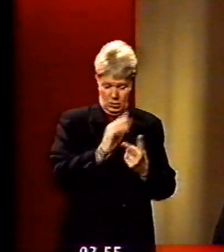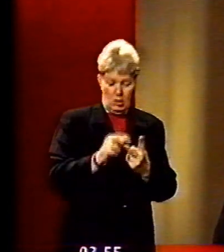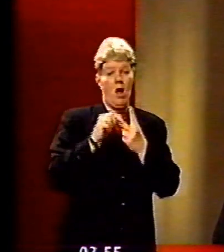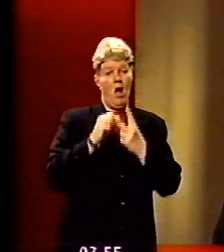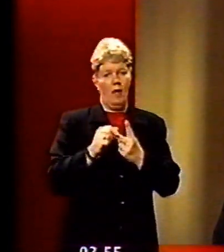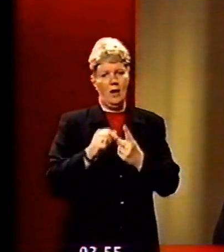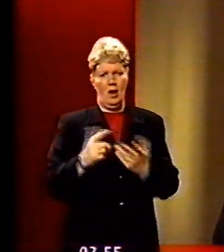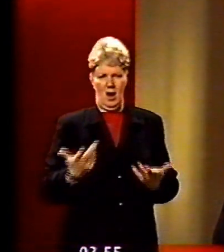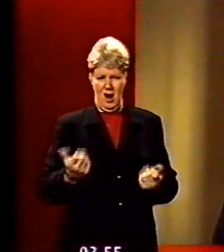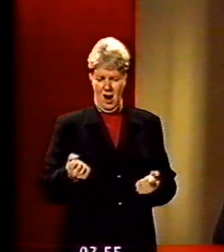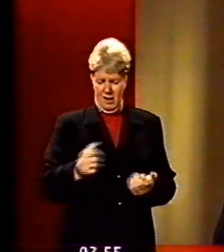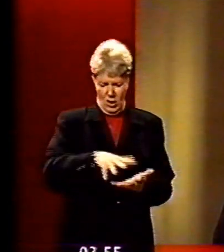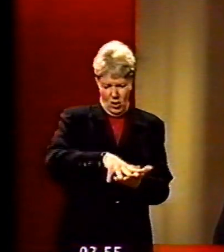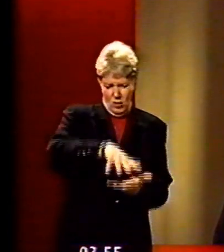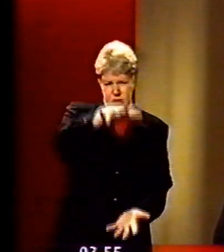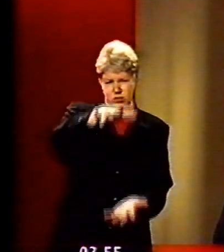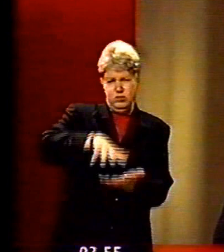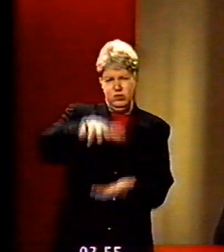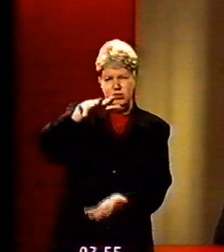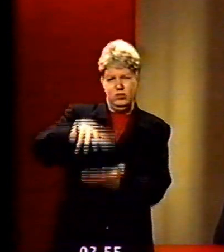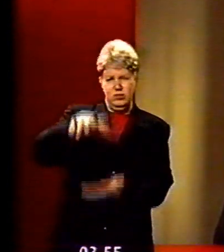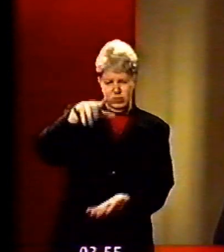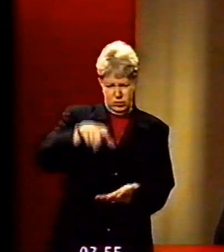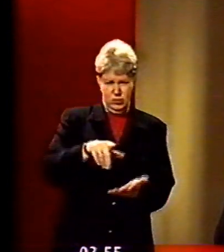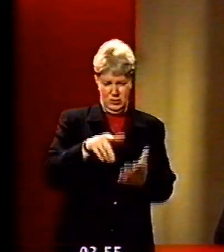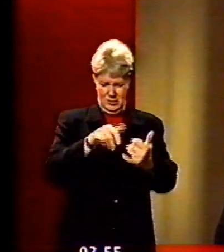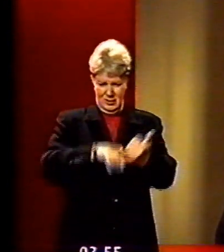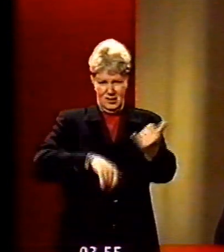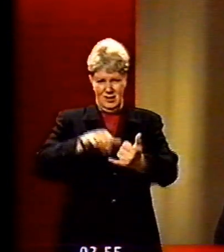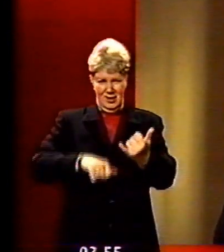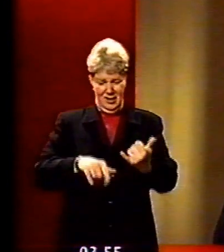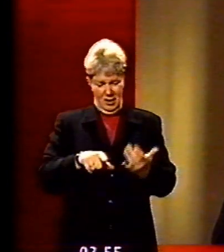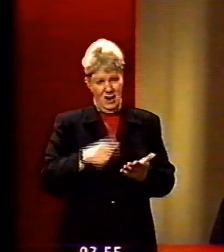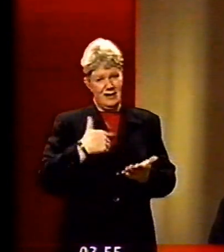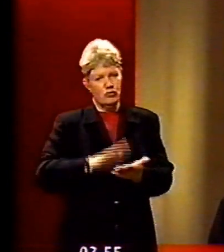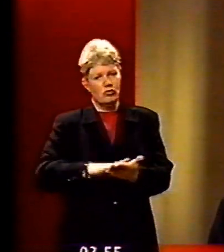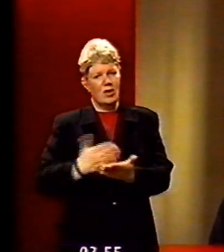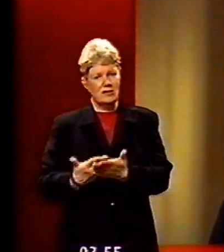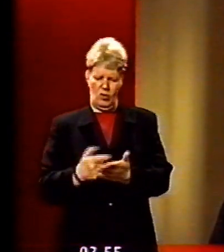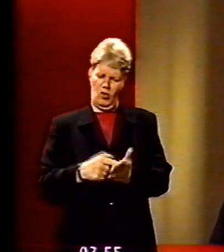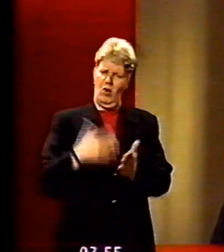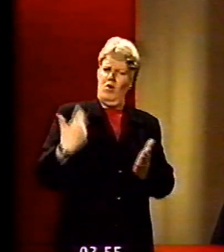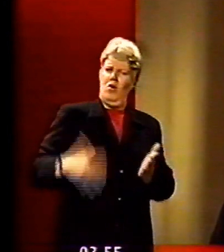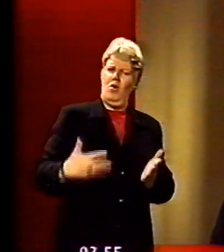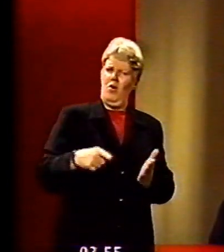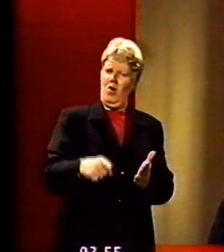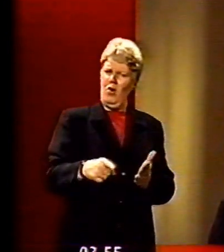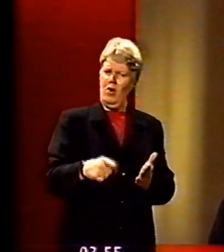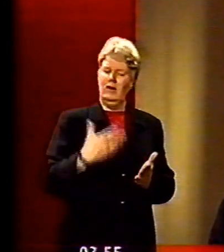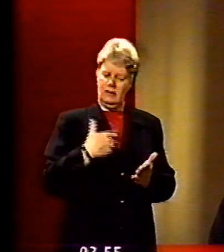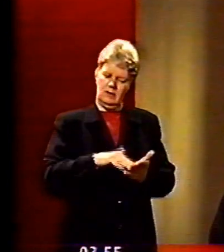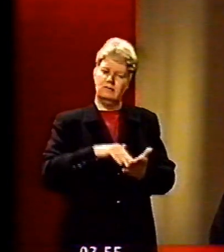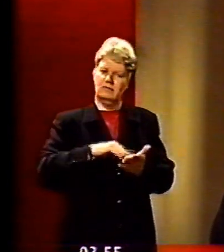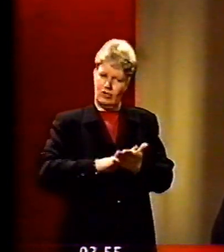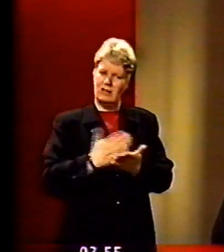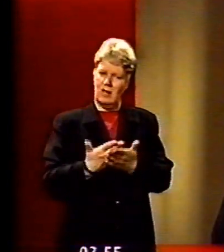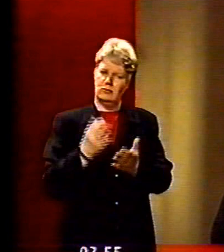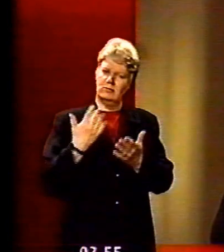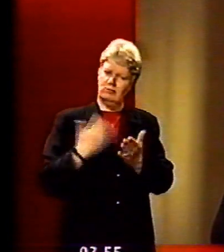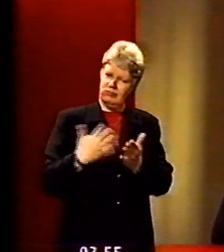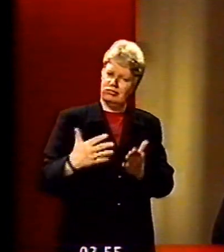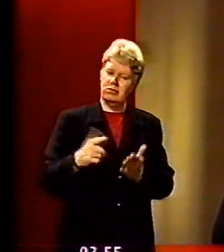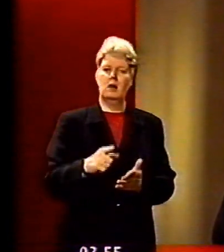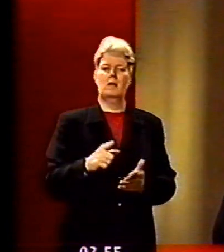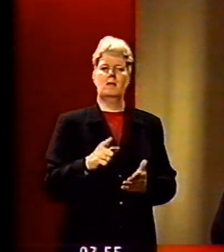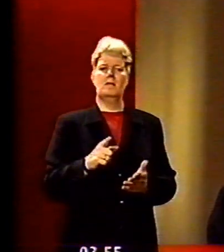many declassified documents that we need to have translated, very expensive official translations in order to be entered into court. And I think